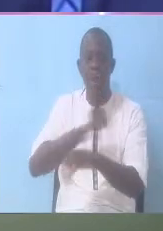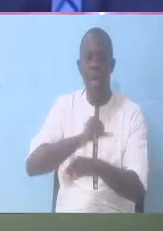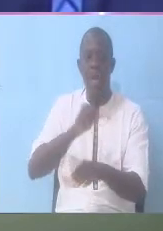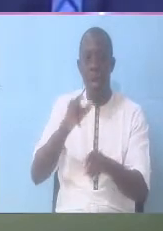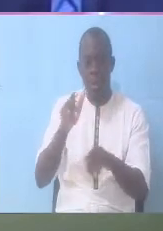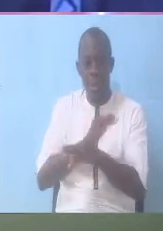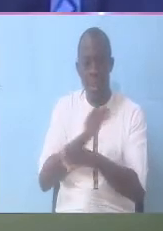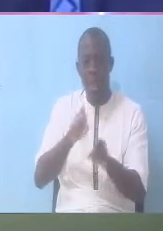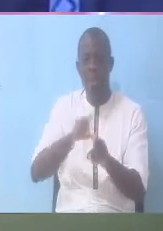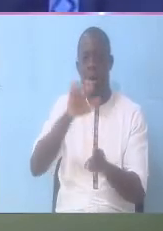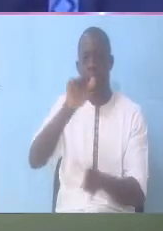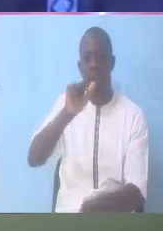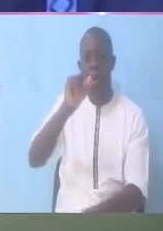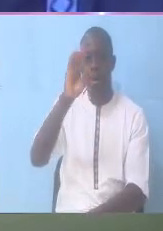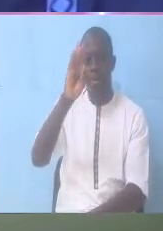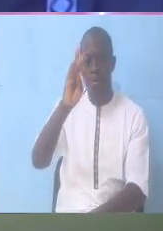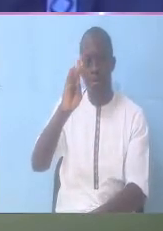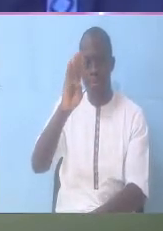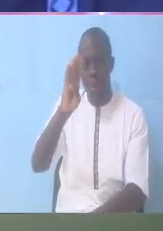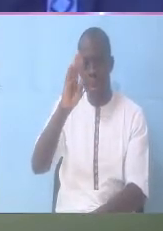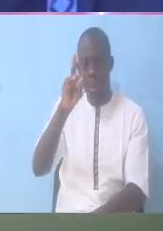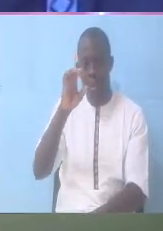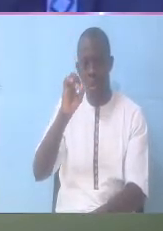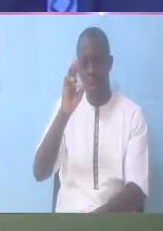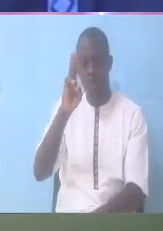diaring. And then